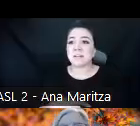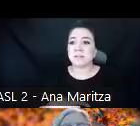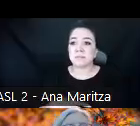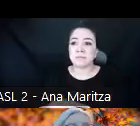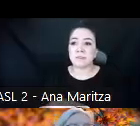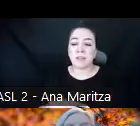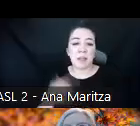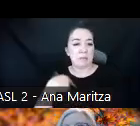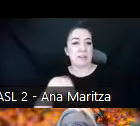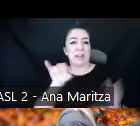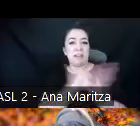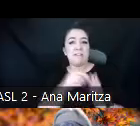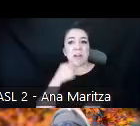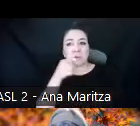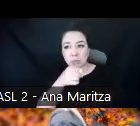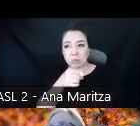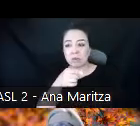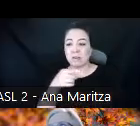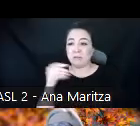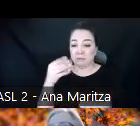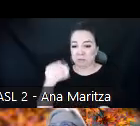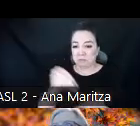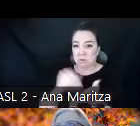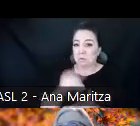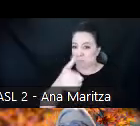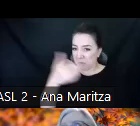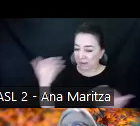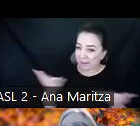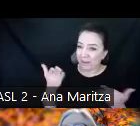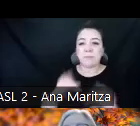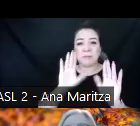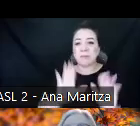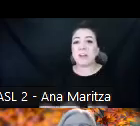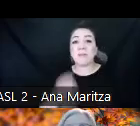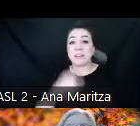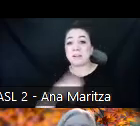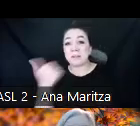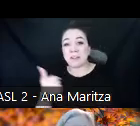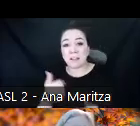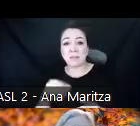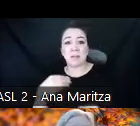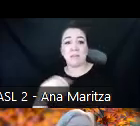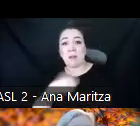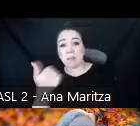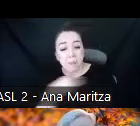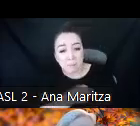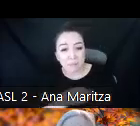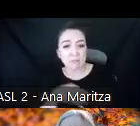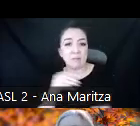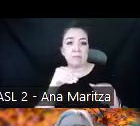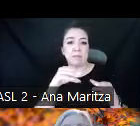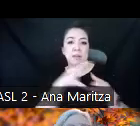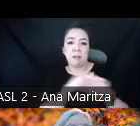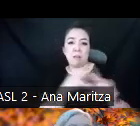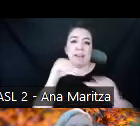just identify you, and if you can note that you're here, that would be great. And if you want to say something else to other members, if you could just put that comment in chat,